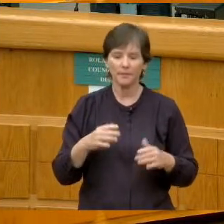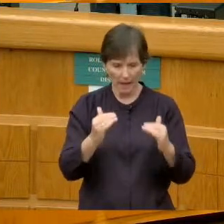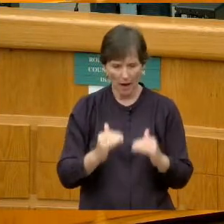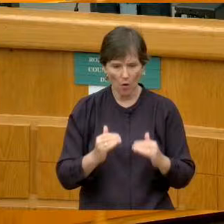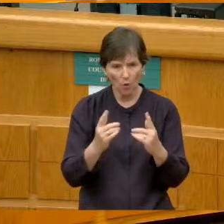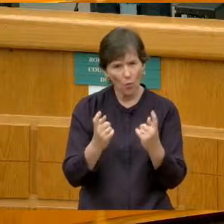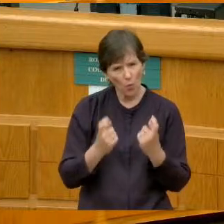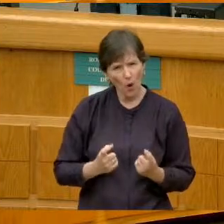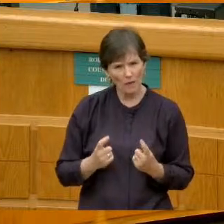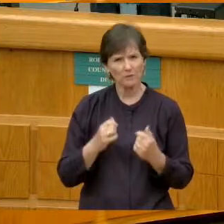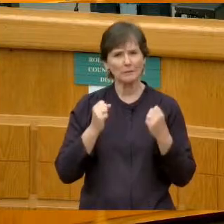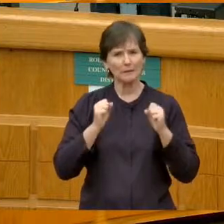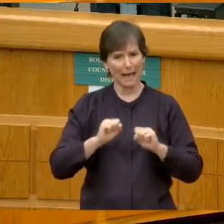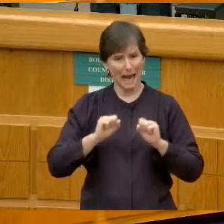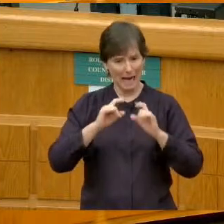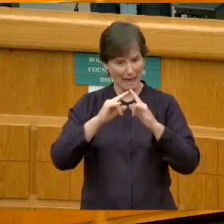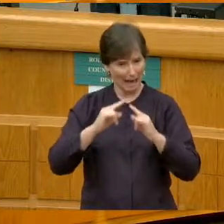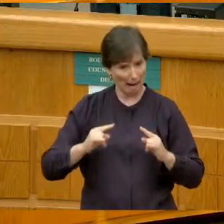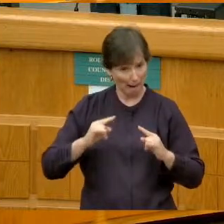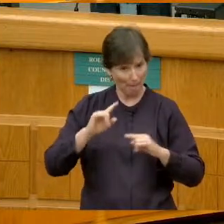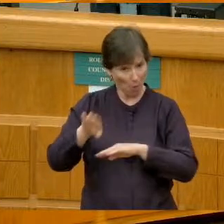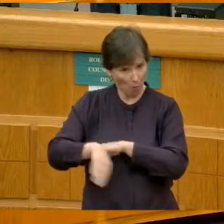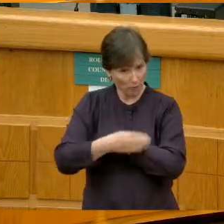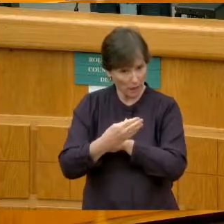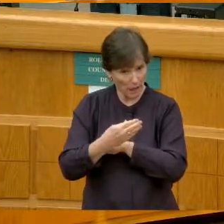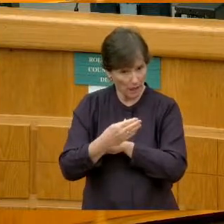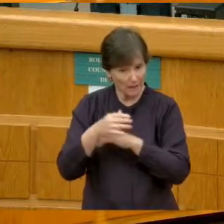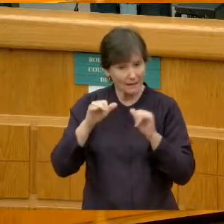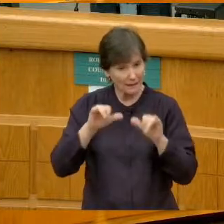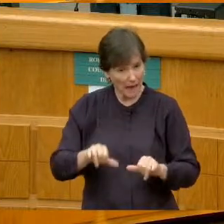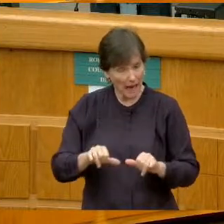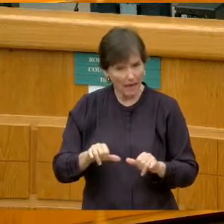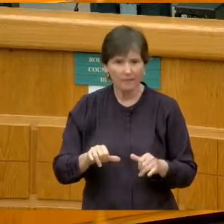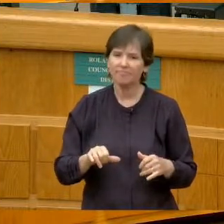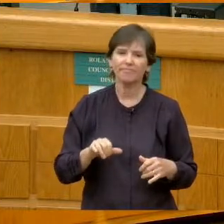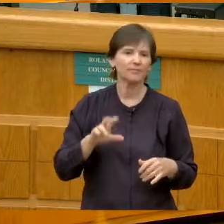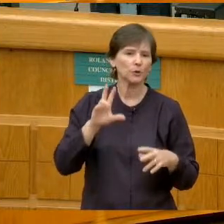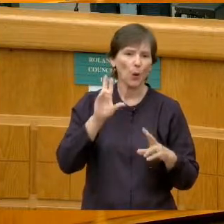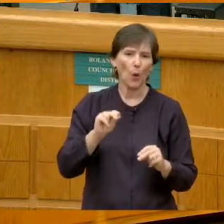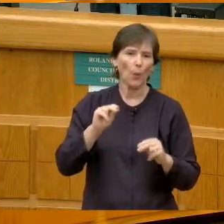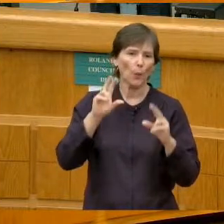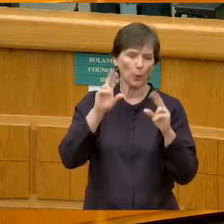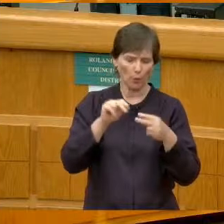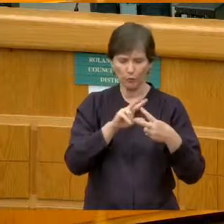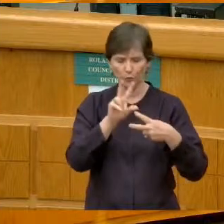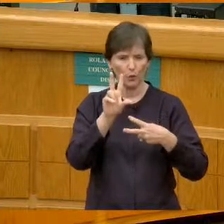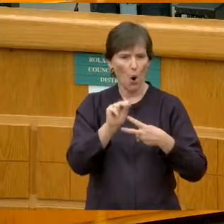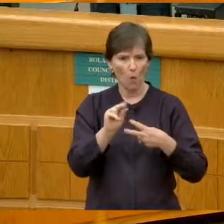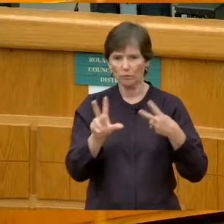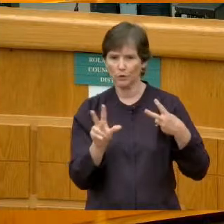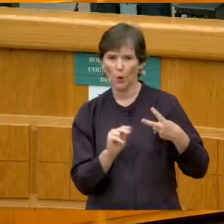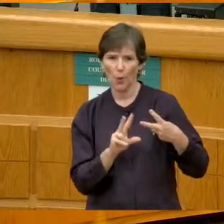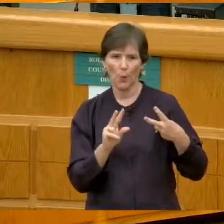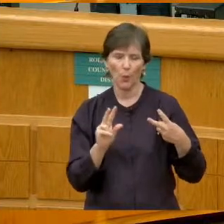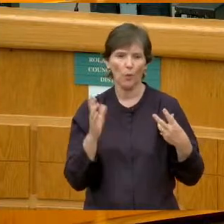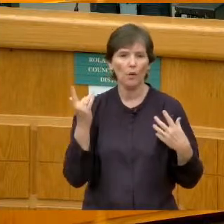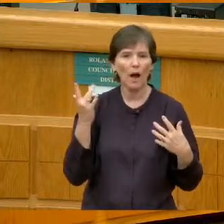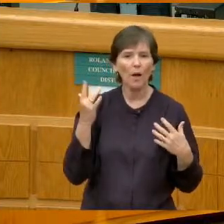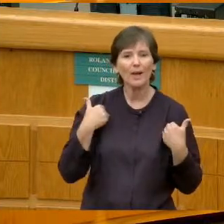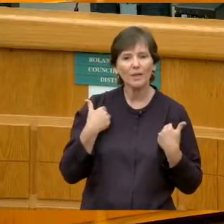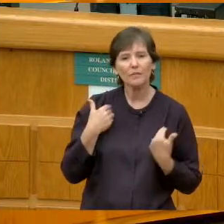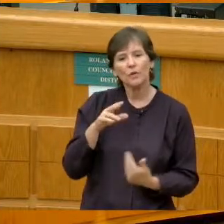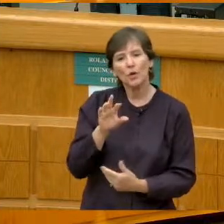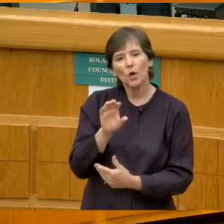and stay on either beach overnight? The answer is no on both, and the reason is because we have a curfew. The orders